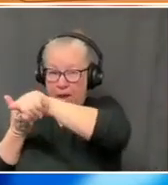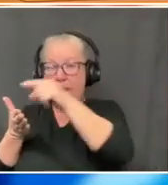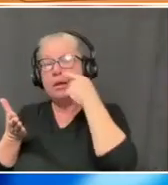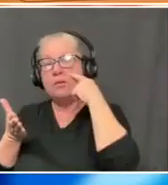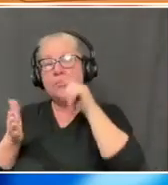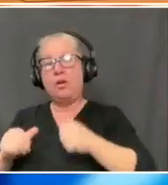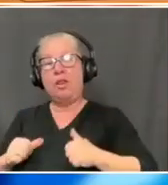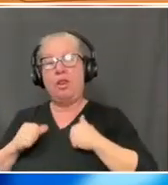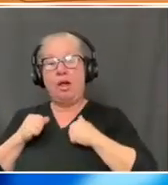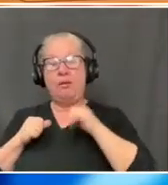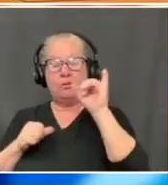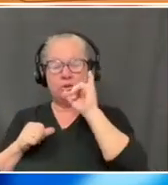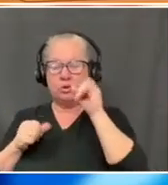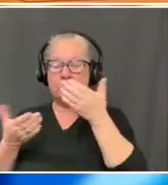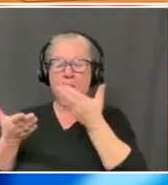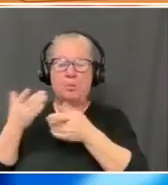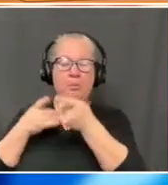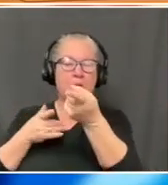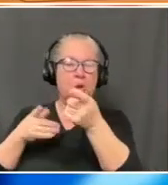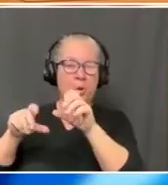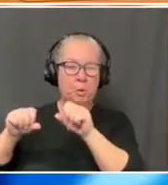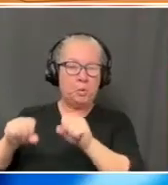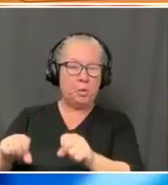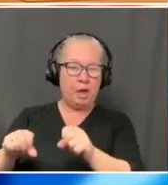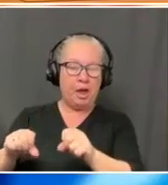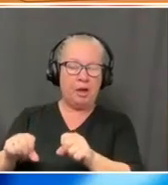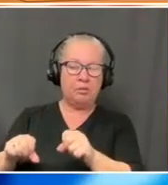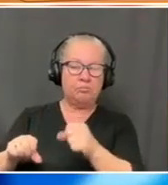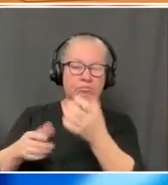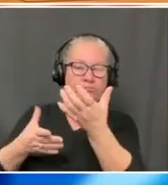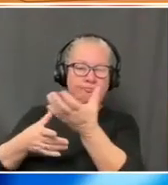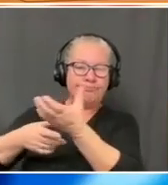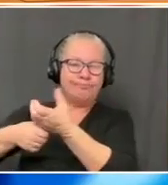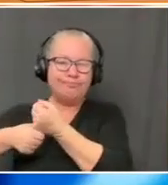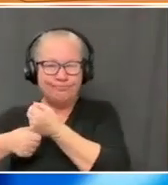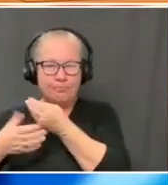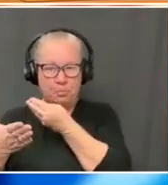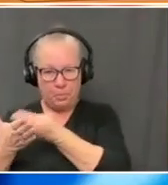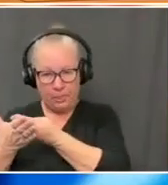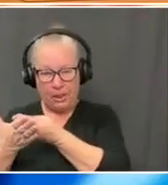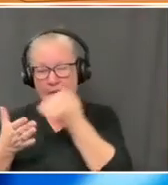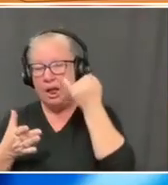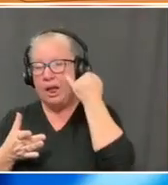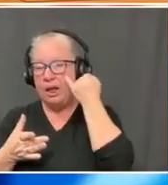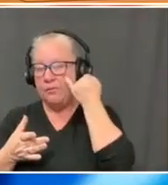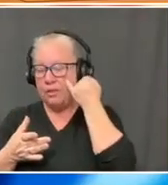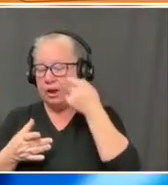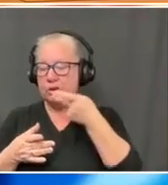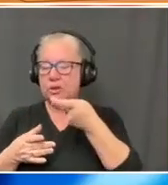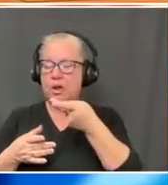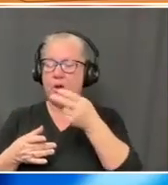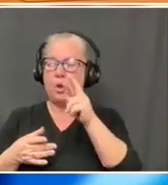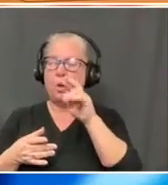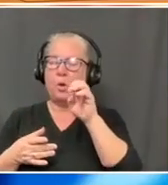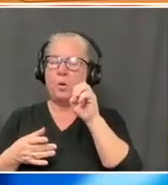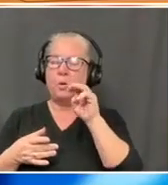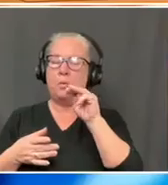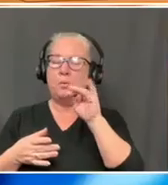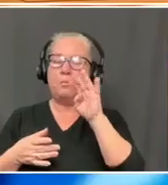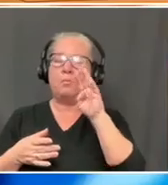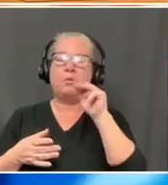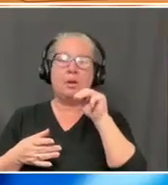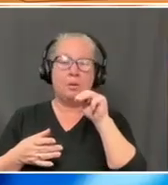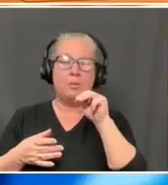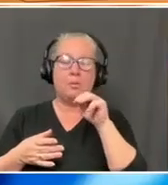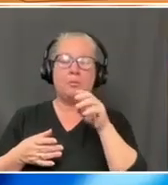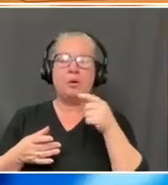to cash out. And I'm wondering, in our premiums, is there a way for us, are we gaining interest in some of these